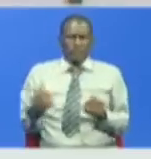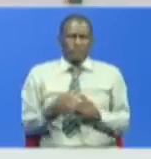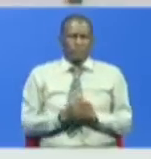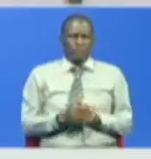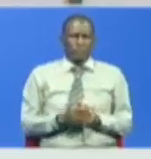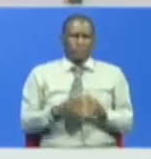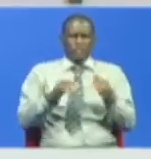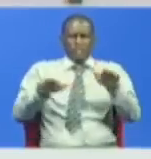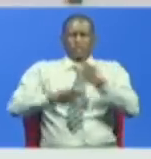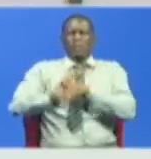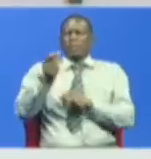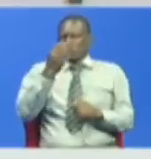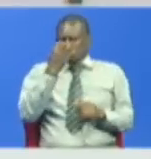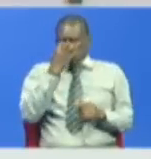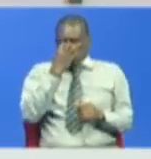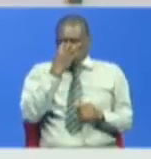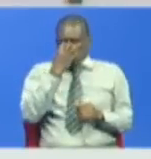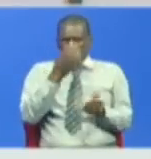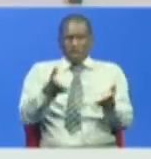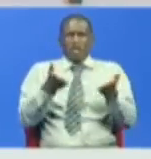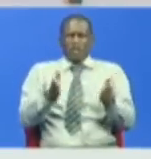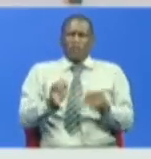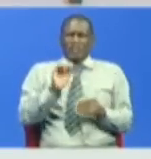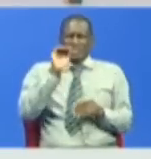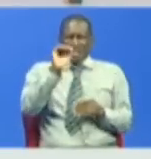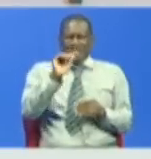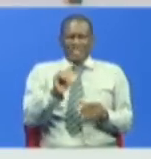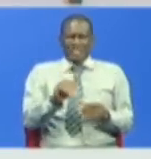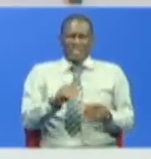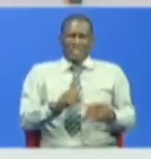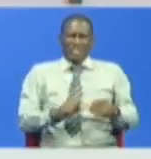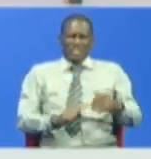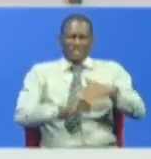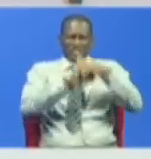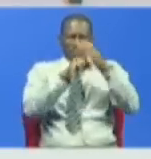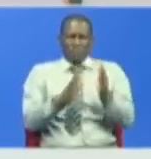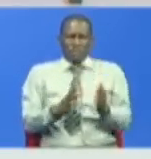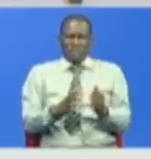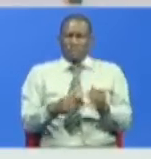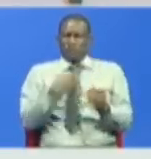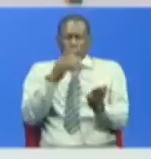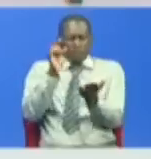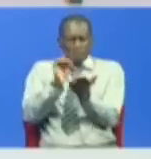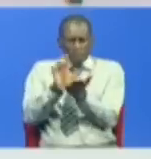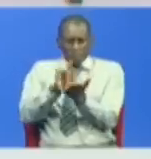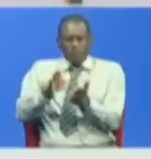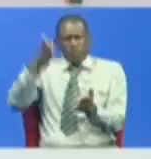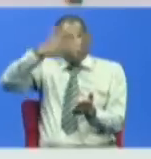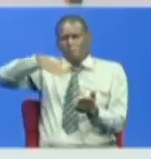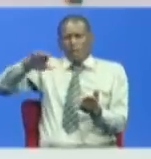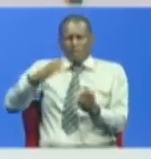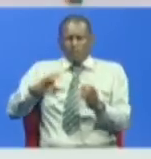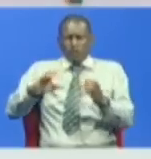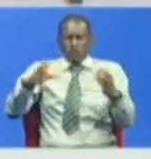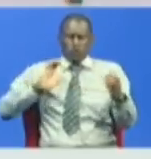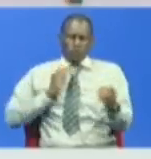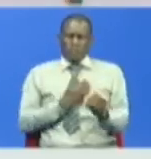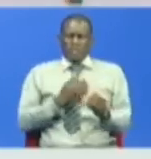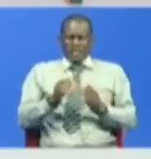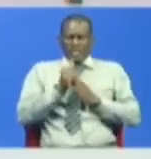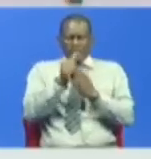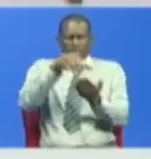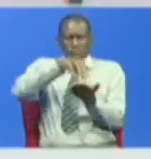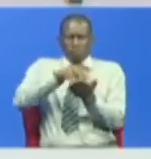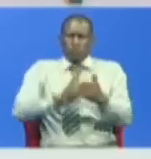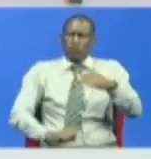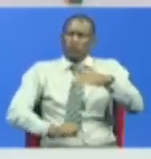Now, Deputy President William Ruto is now calling on his allies who were purged from parliamentary committee leadership positions to support